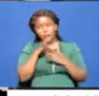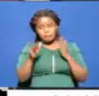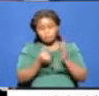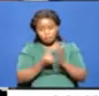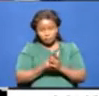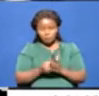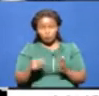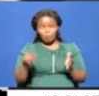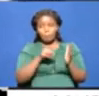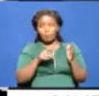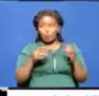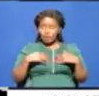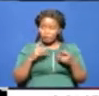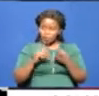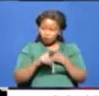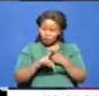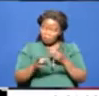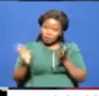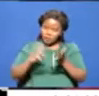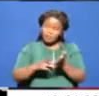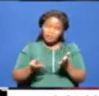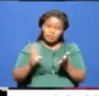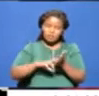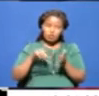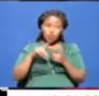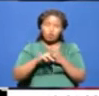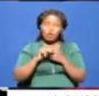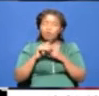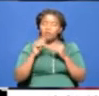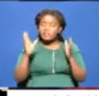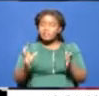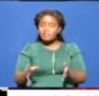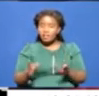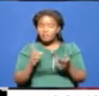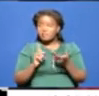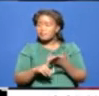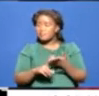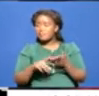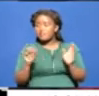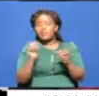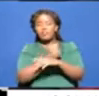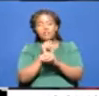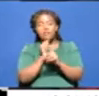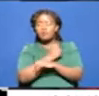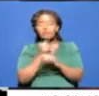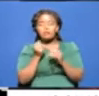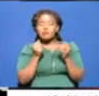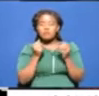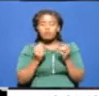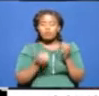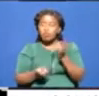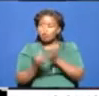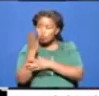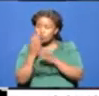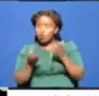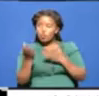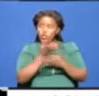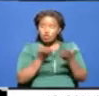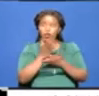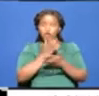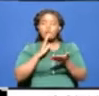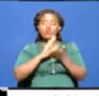the registration of engineers here. You cannot run an economy without engineers,